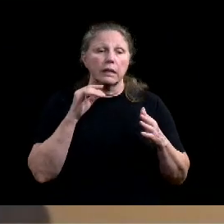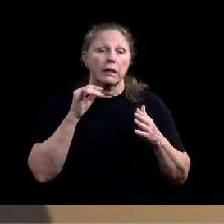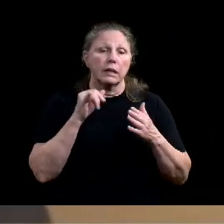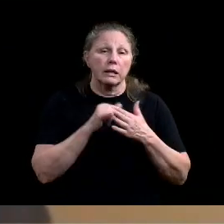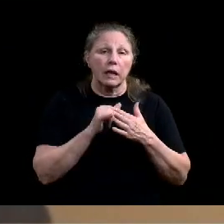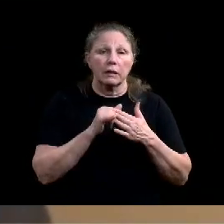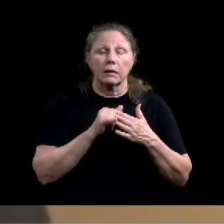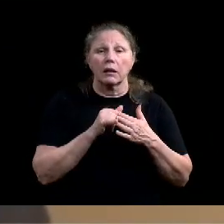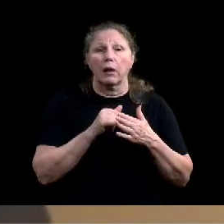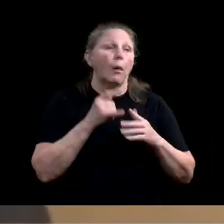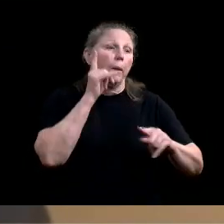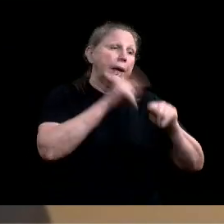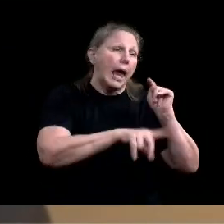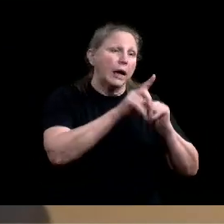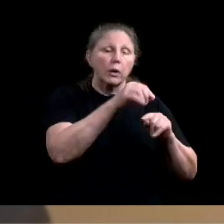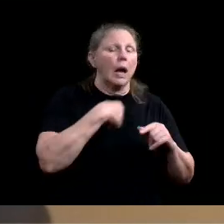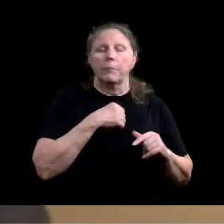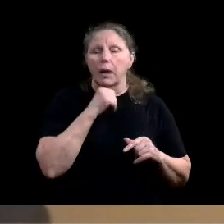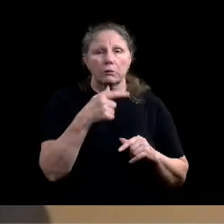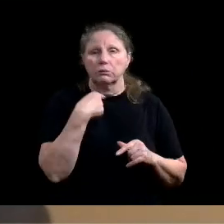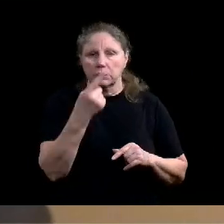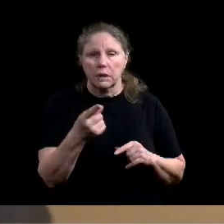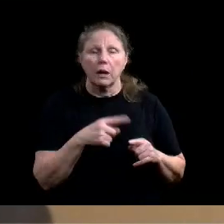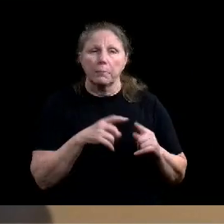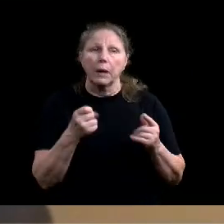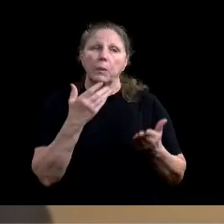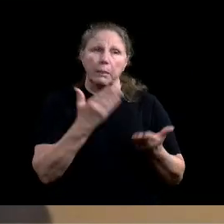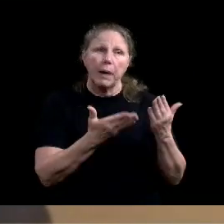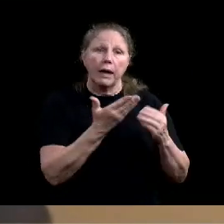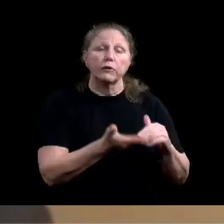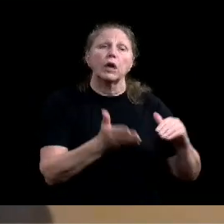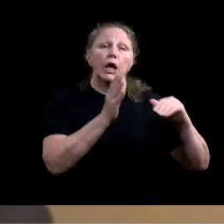increase the rate on property taxes